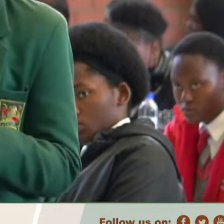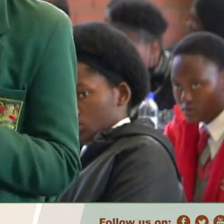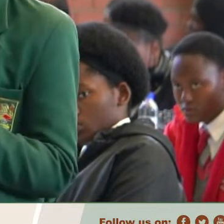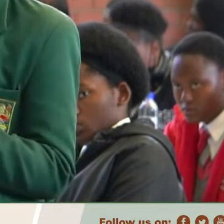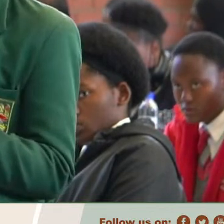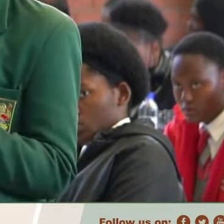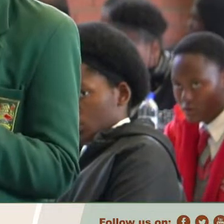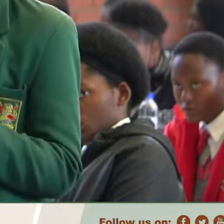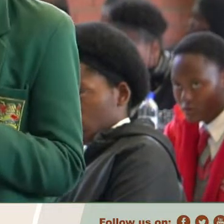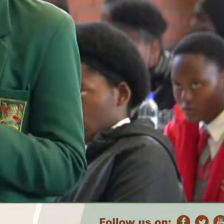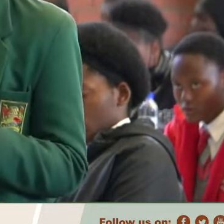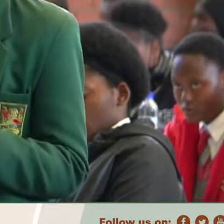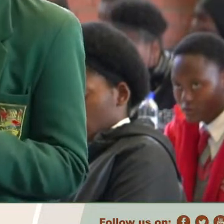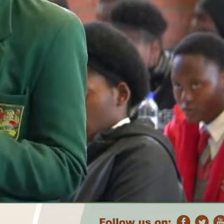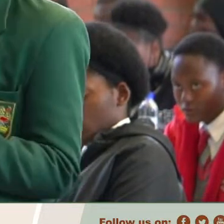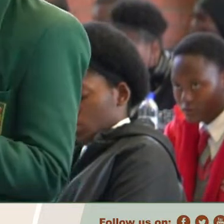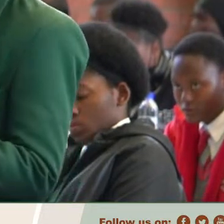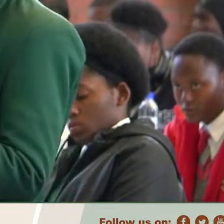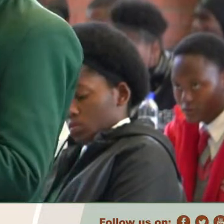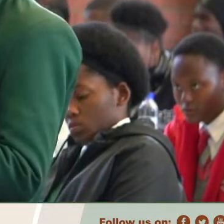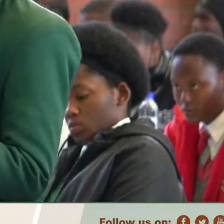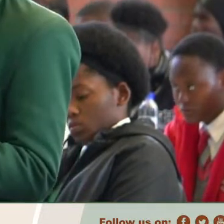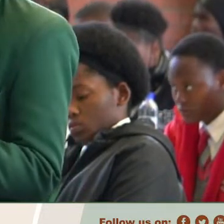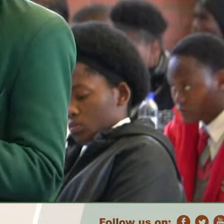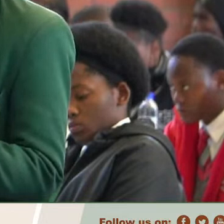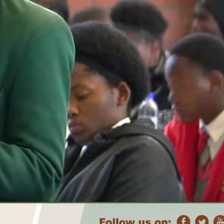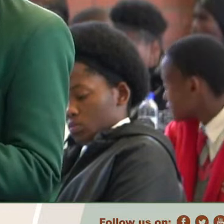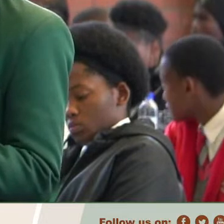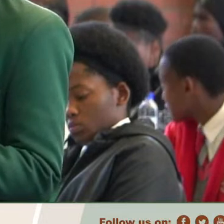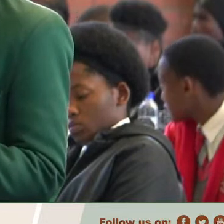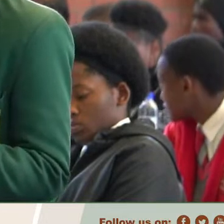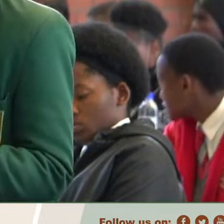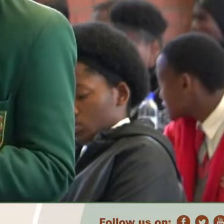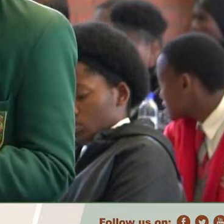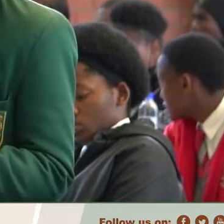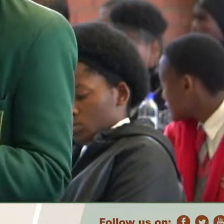is Khalistil Secondary School. The government cannot keep providing